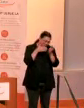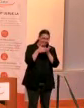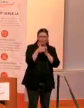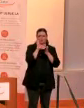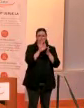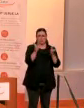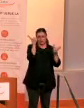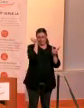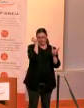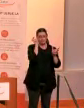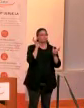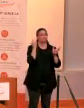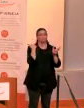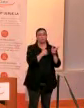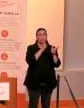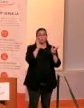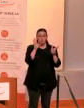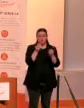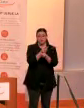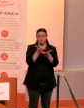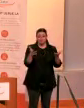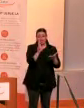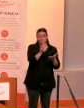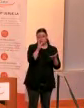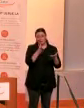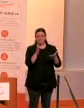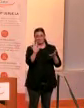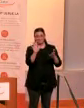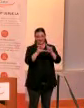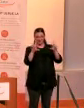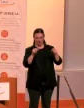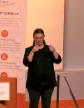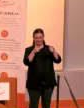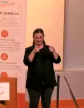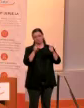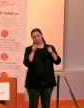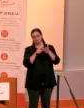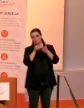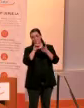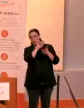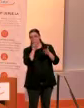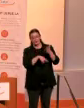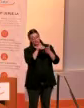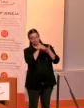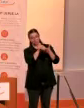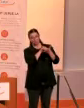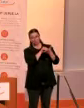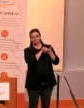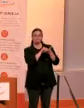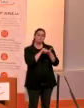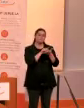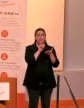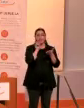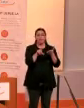hear it. So we will be passing out 3x5 cards so that you can ask